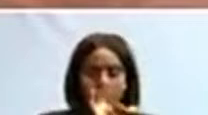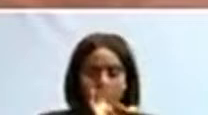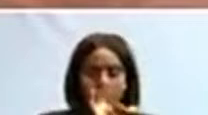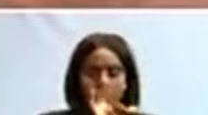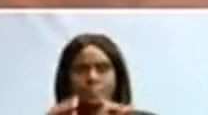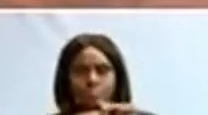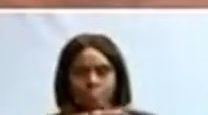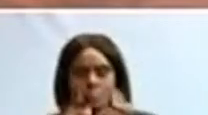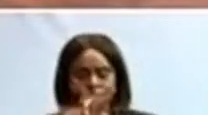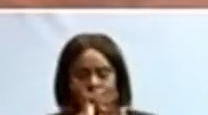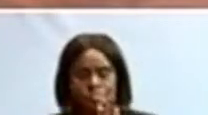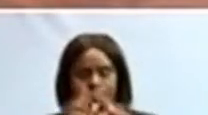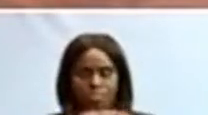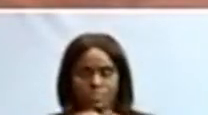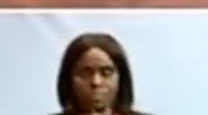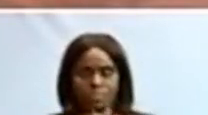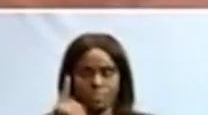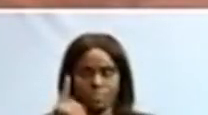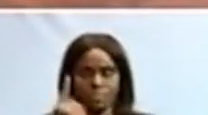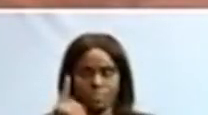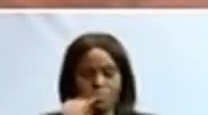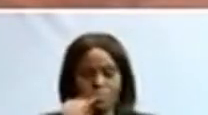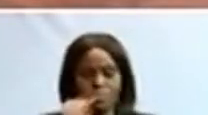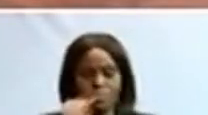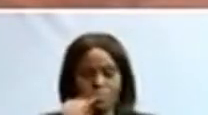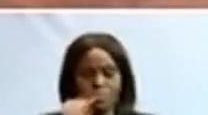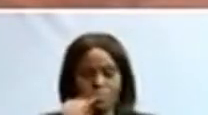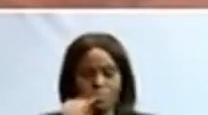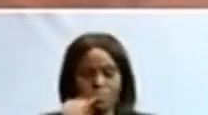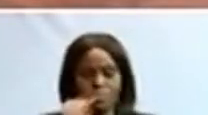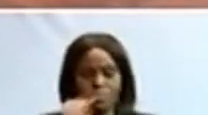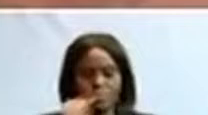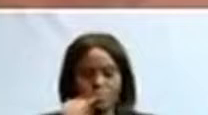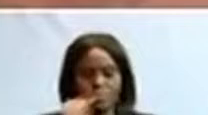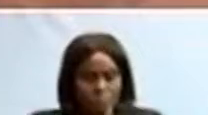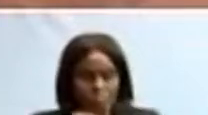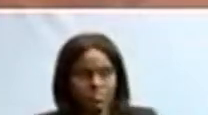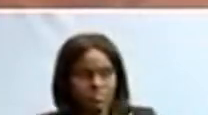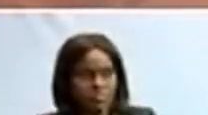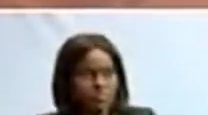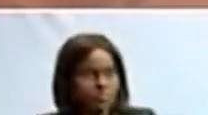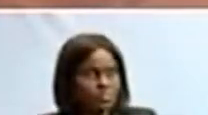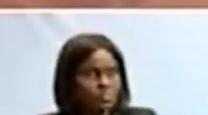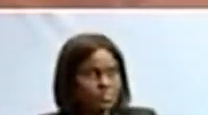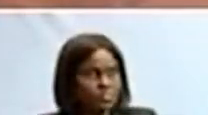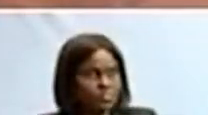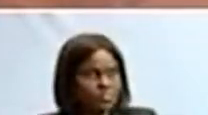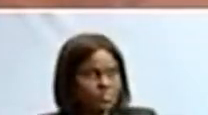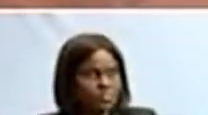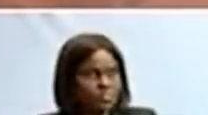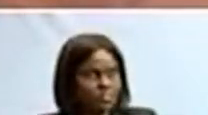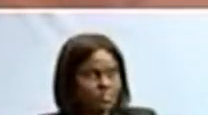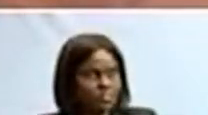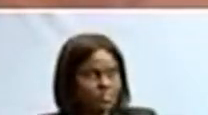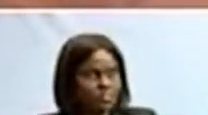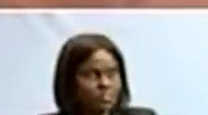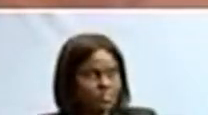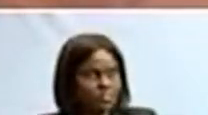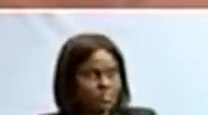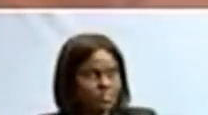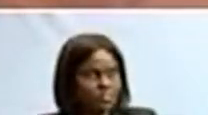Finance Management Act number 1 of 2018, and the Local Authorities Accounting